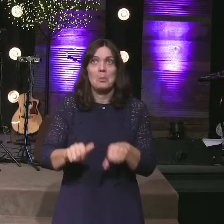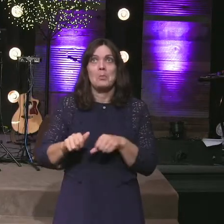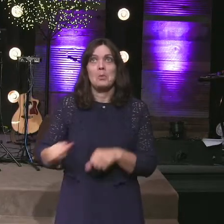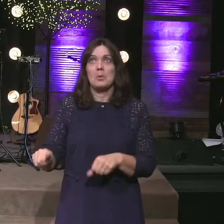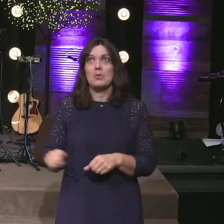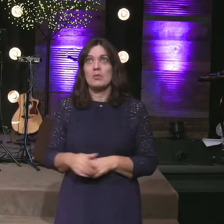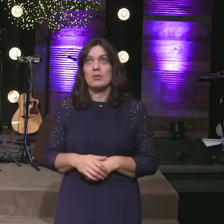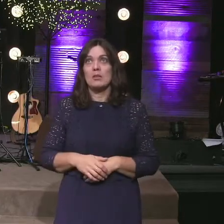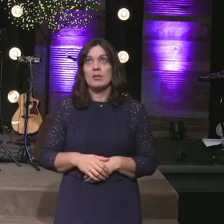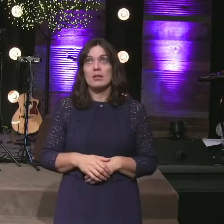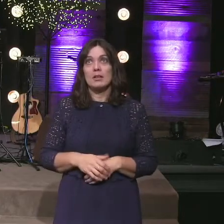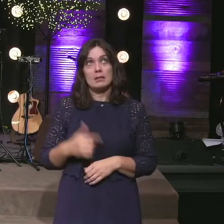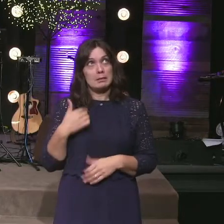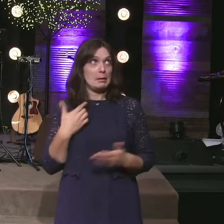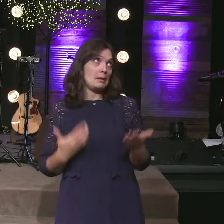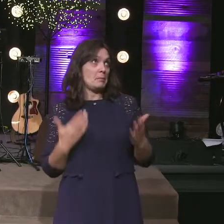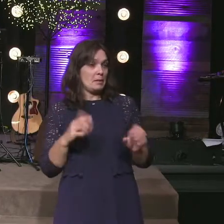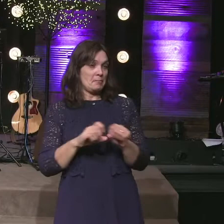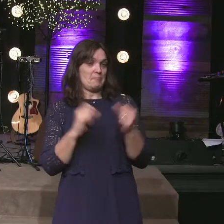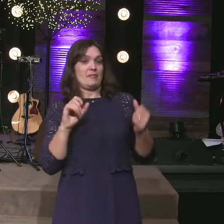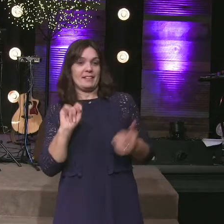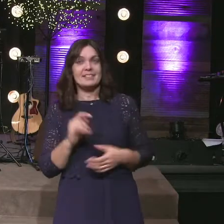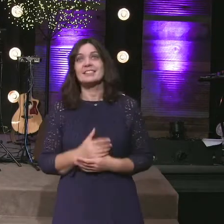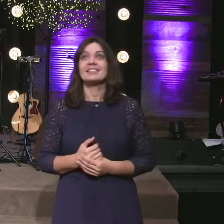because I might break it.